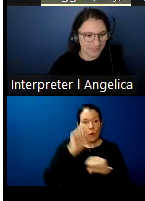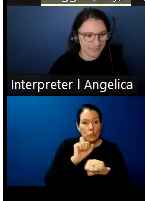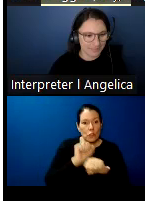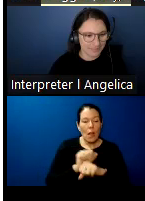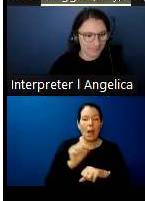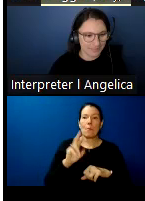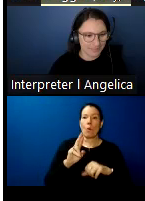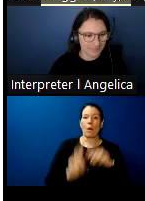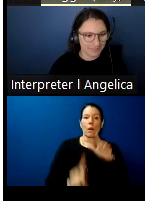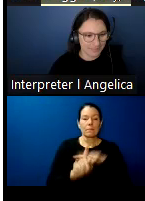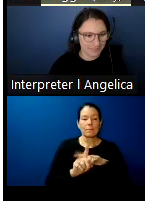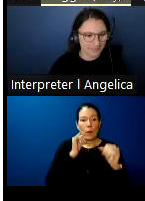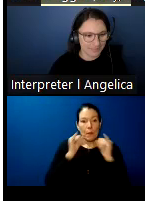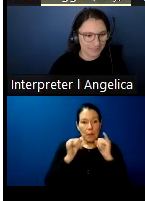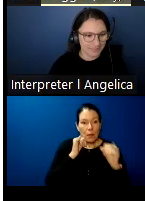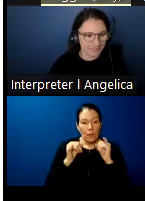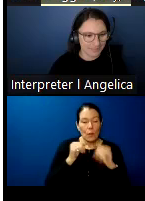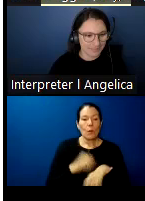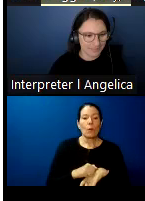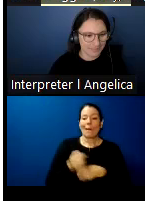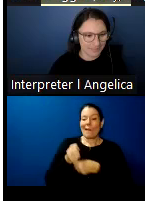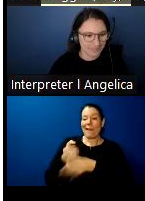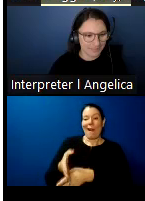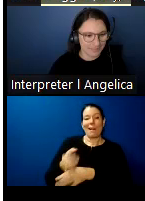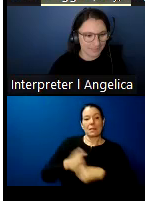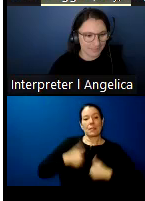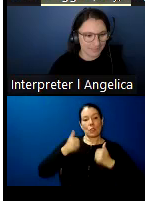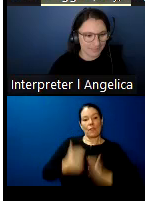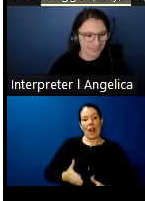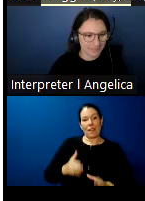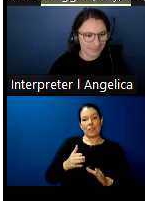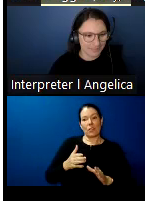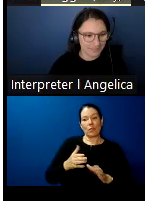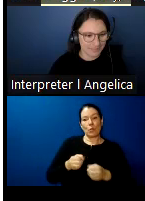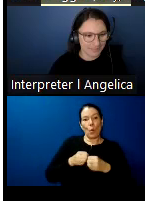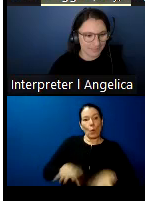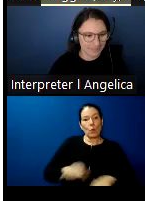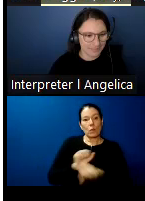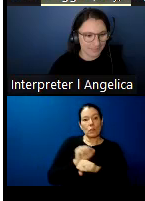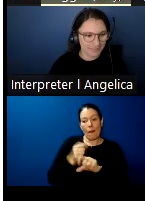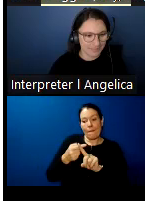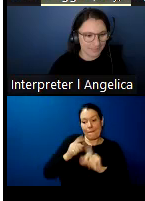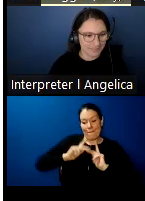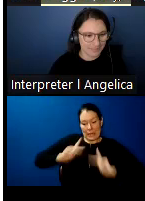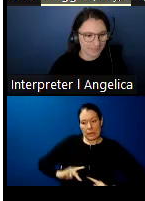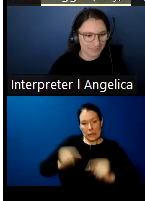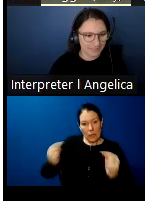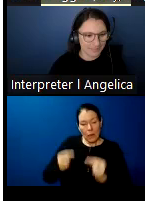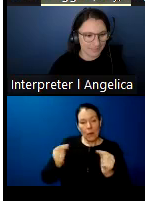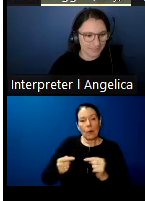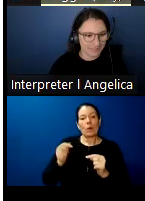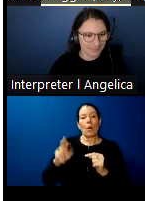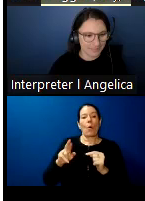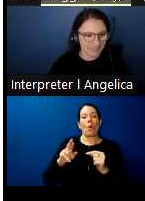job interviews, so causing the survivor to lose their job by physically hurting them or abusing them